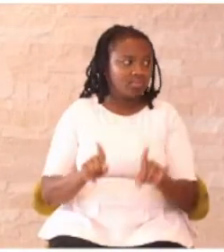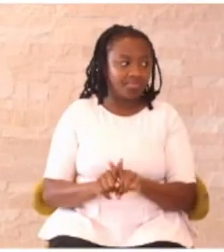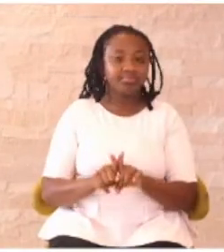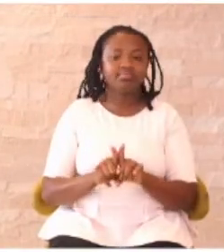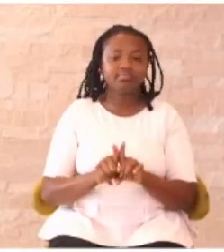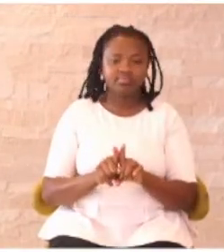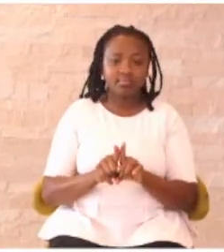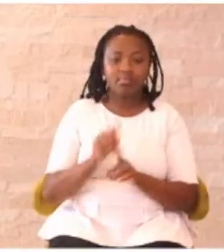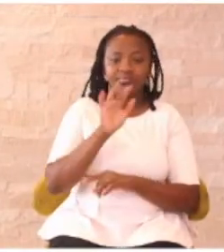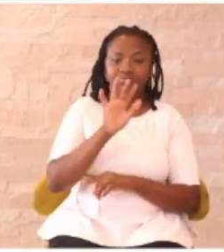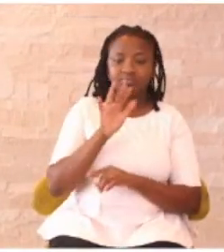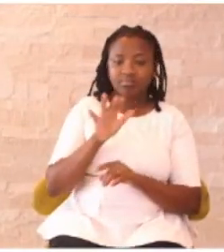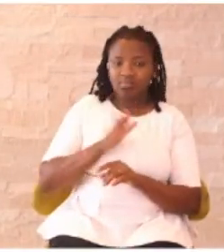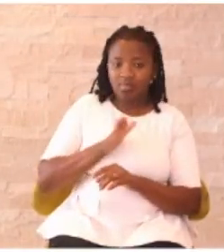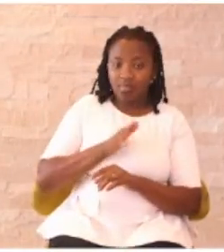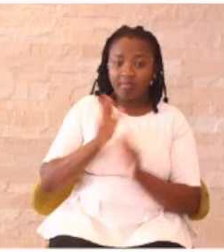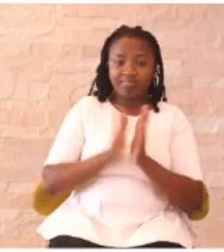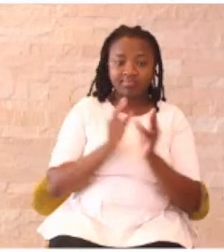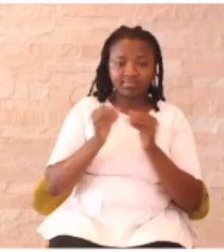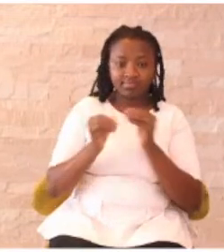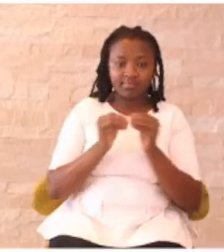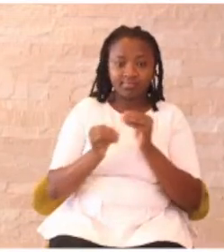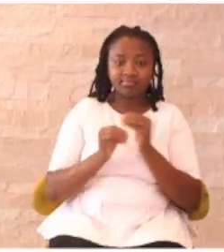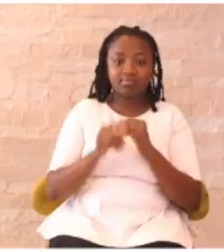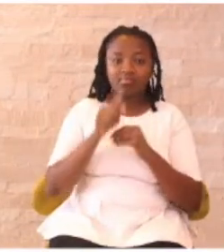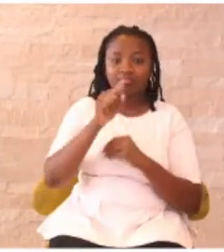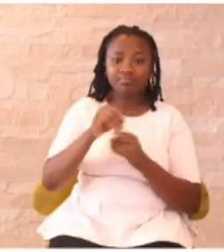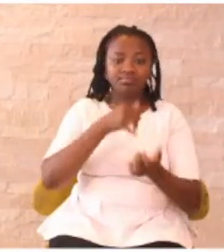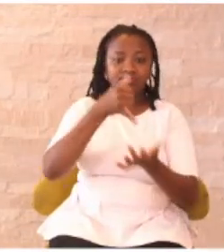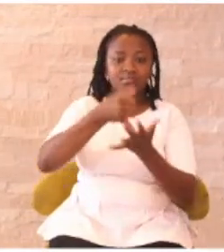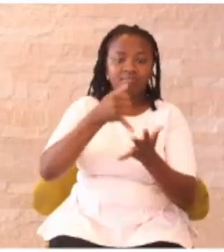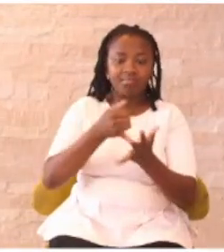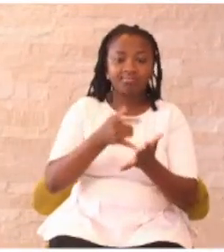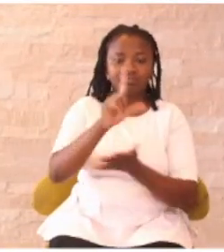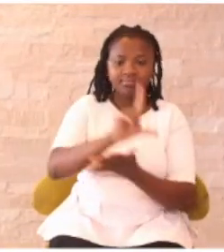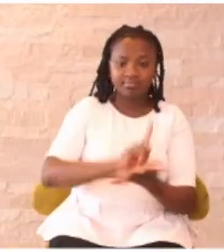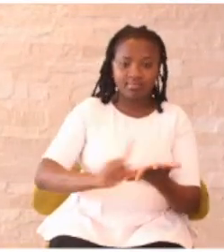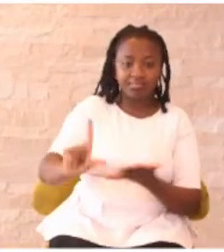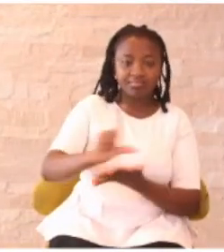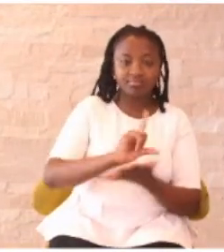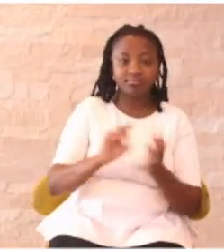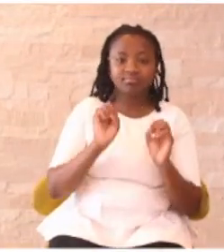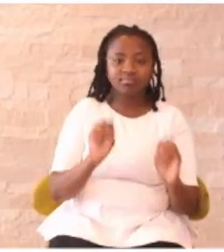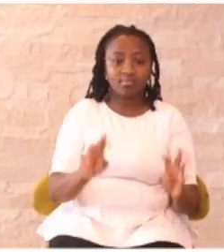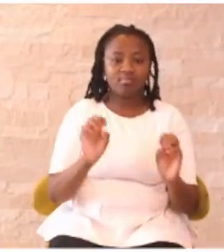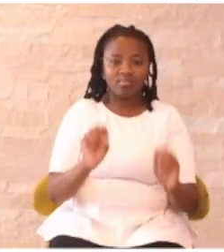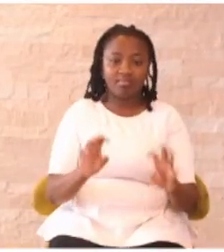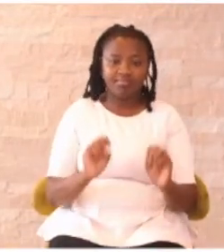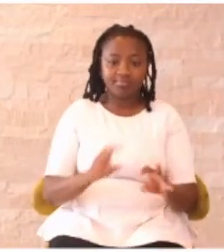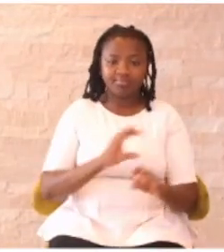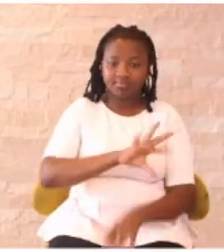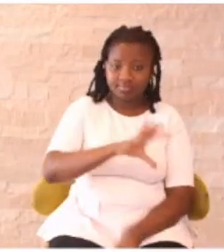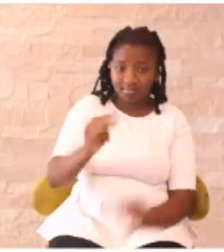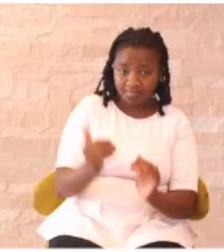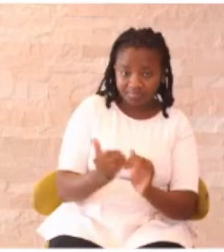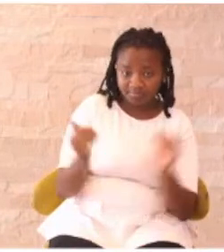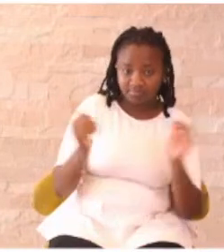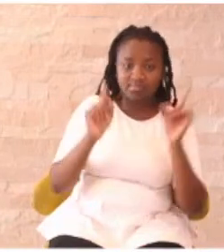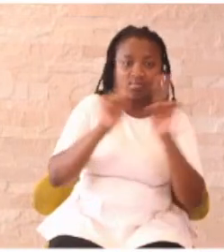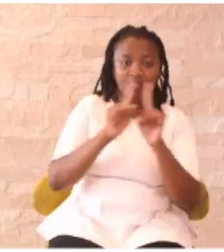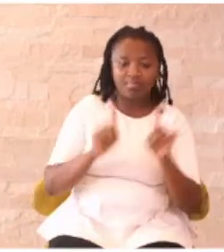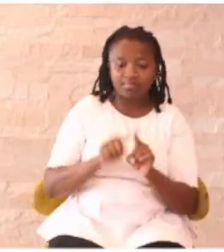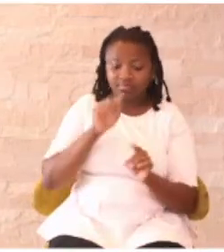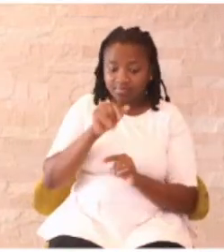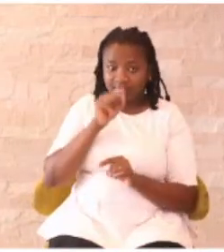disability are given seats in the local council, which creating the